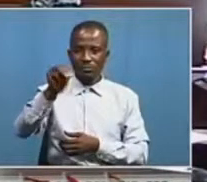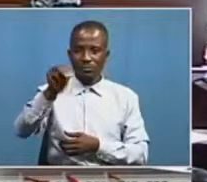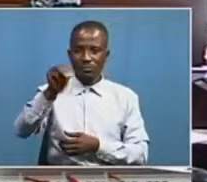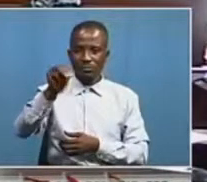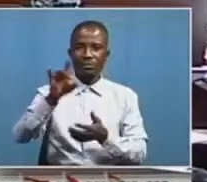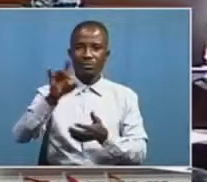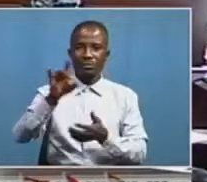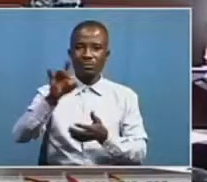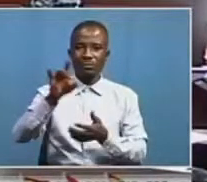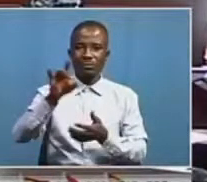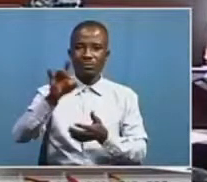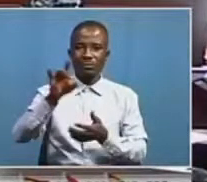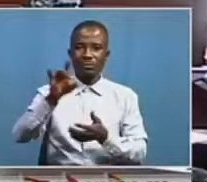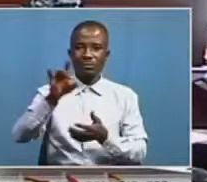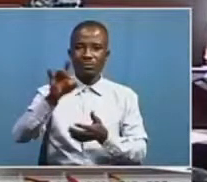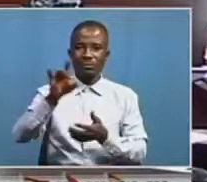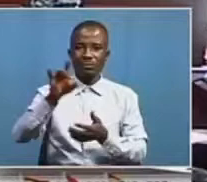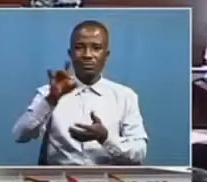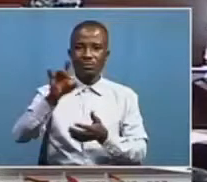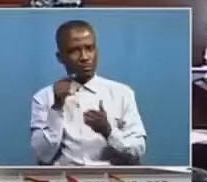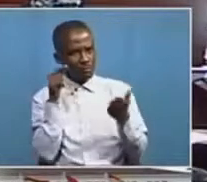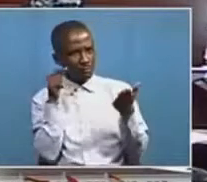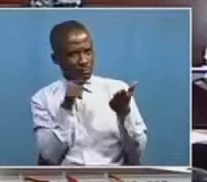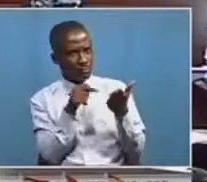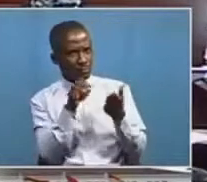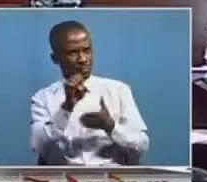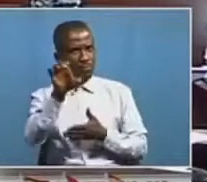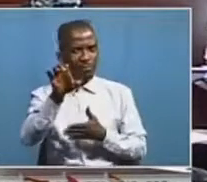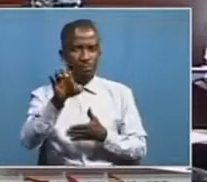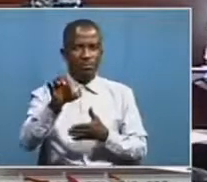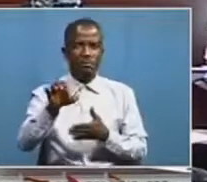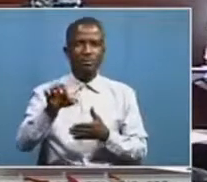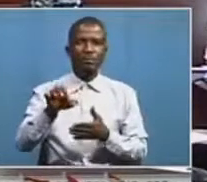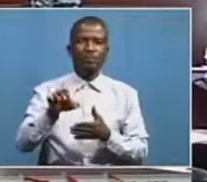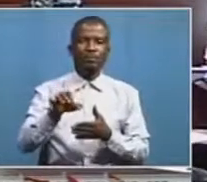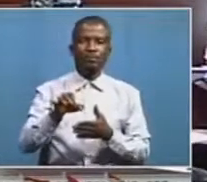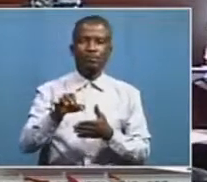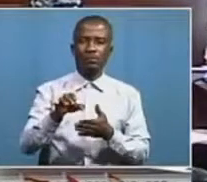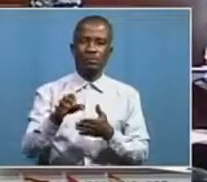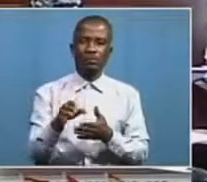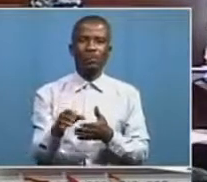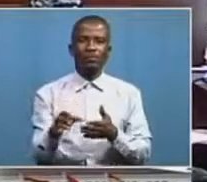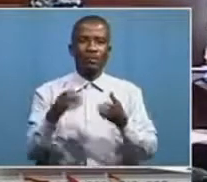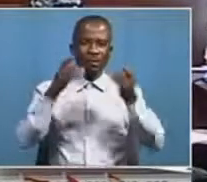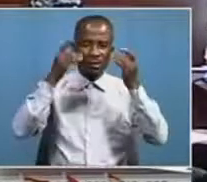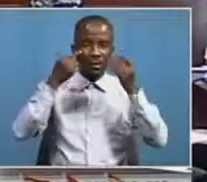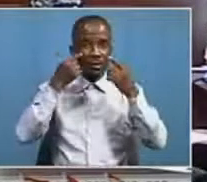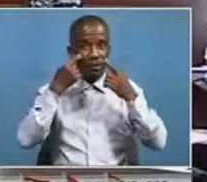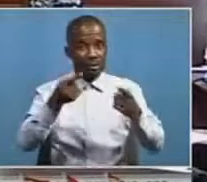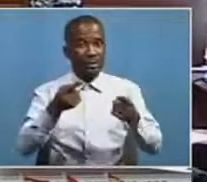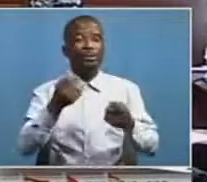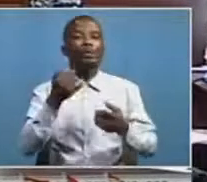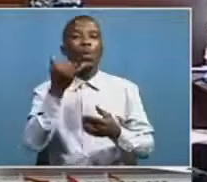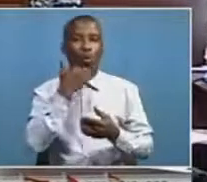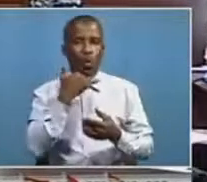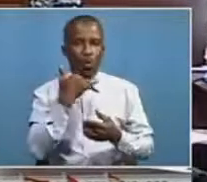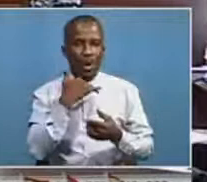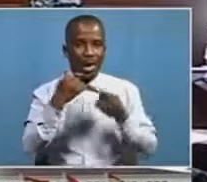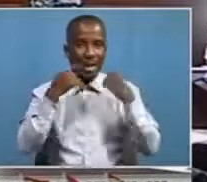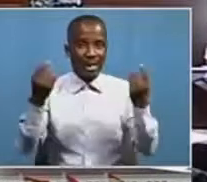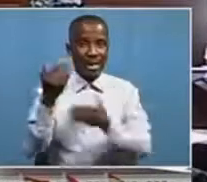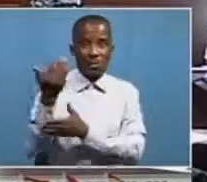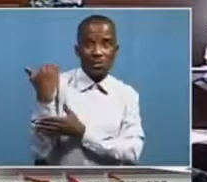6,214,889. The evidence on record is that the chairperson of first respondent, having detected the error in announcing the figure